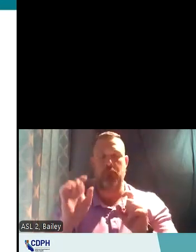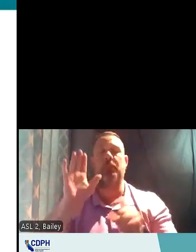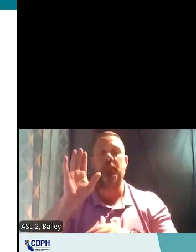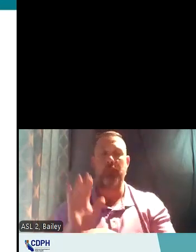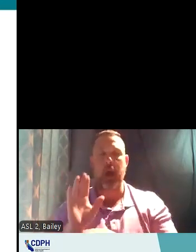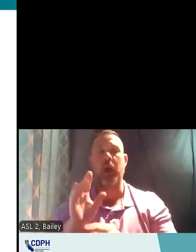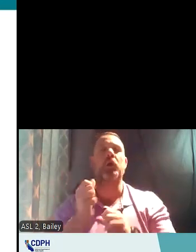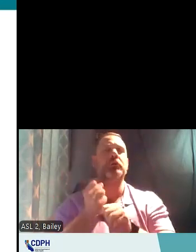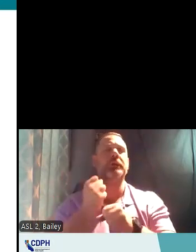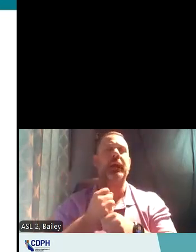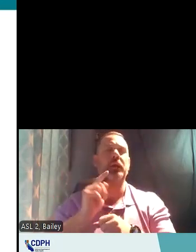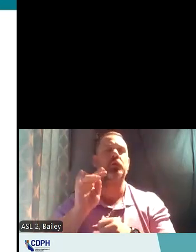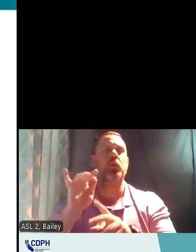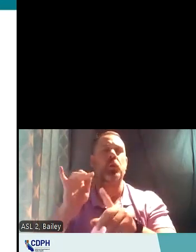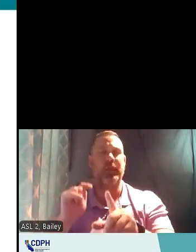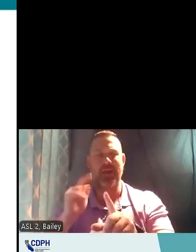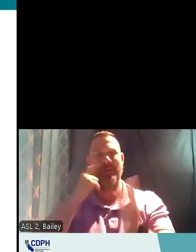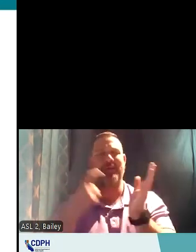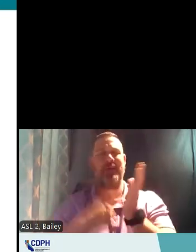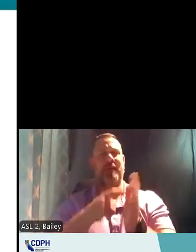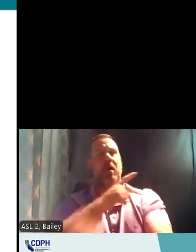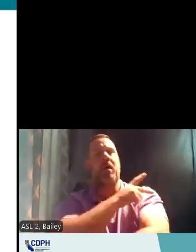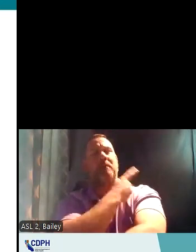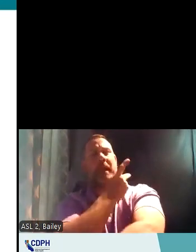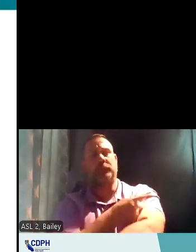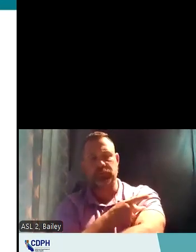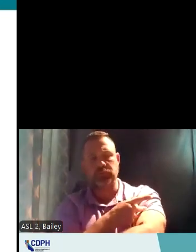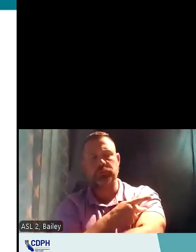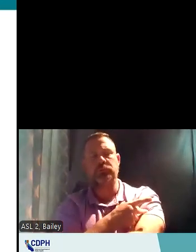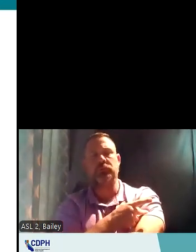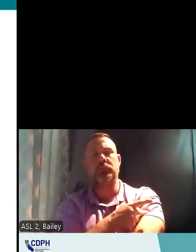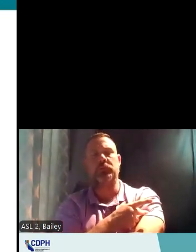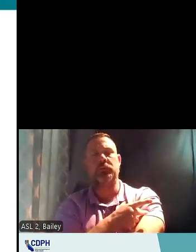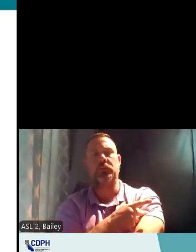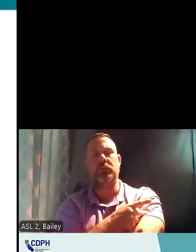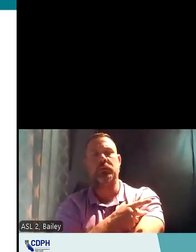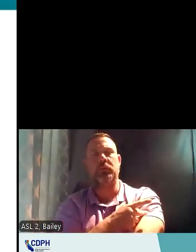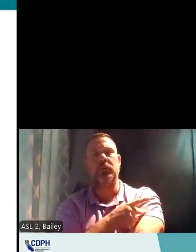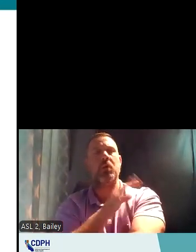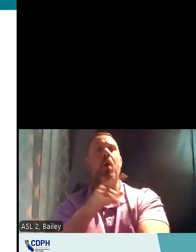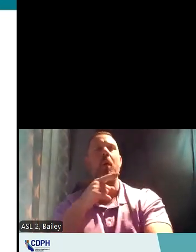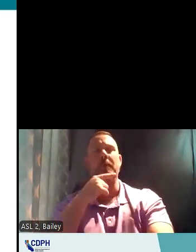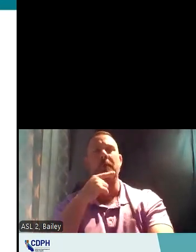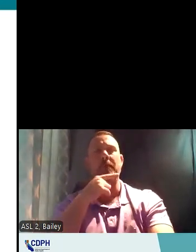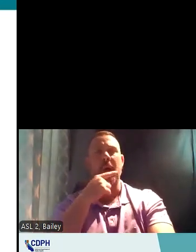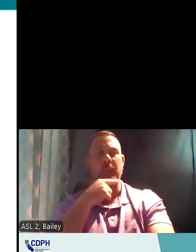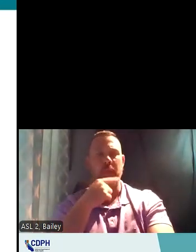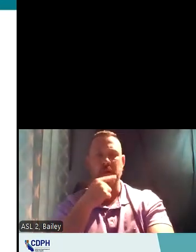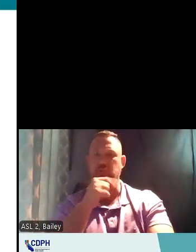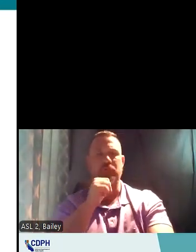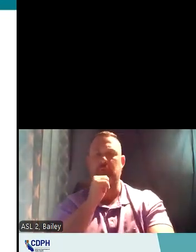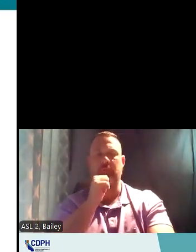creating a tool for providers to identify patients, especially those populations who are